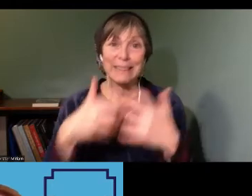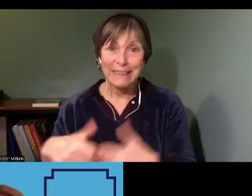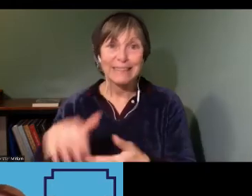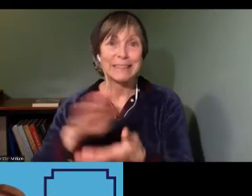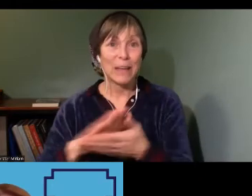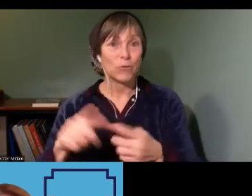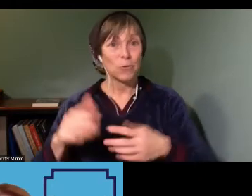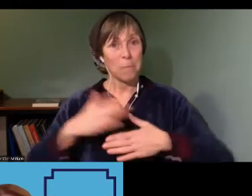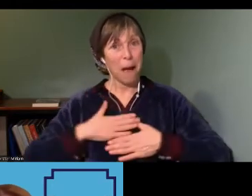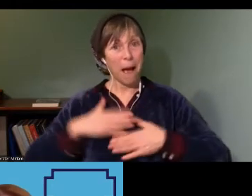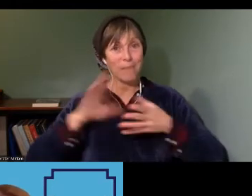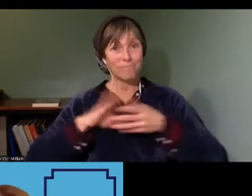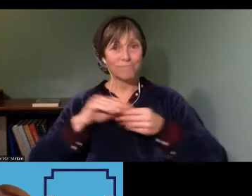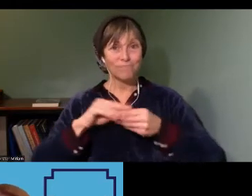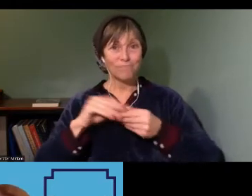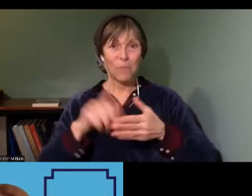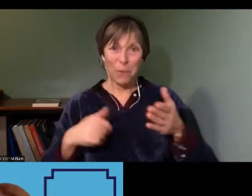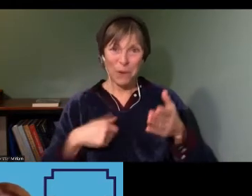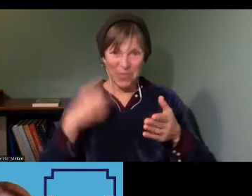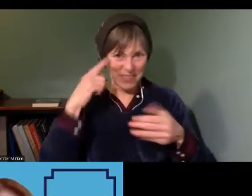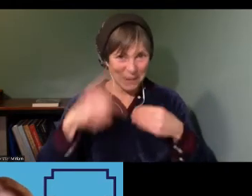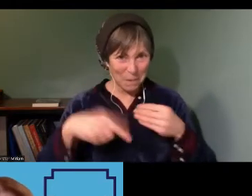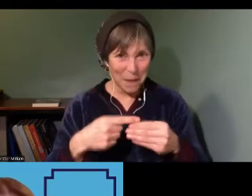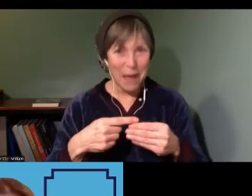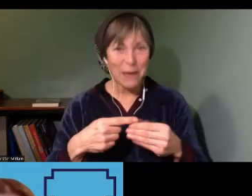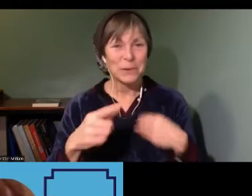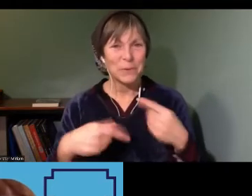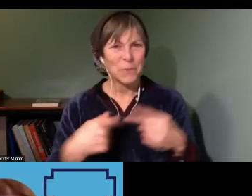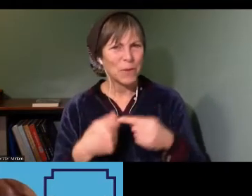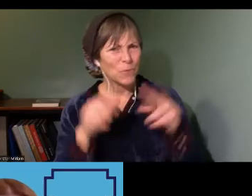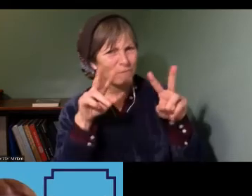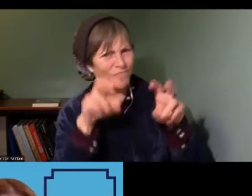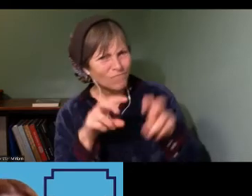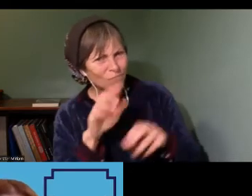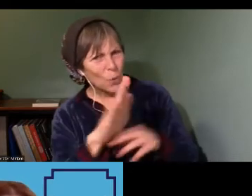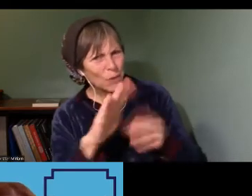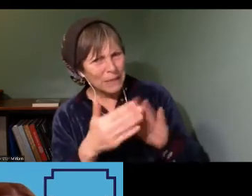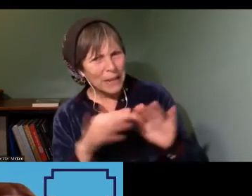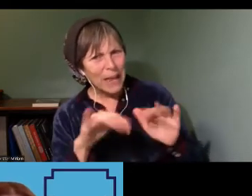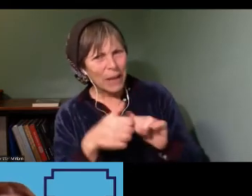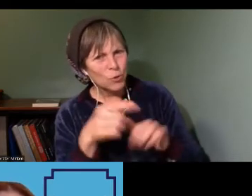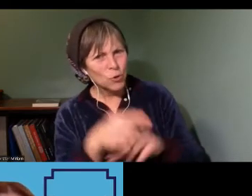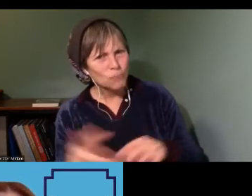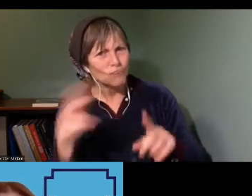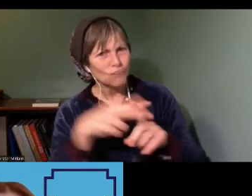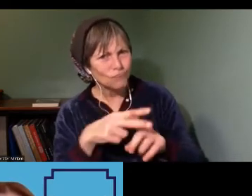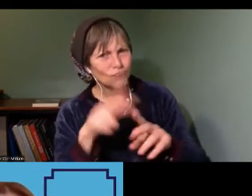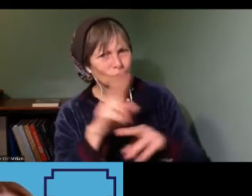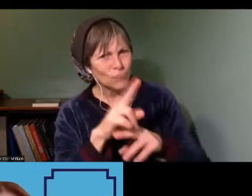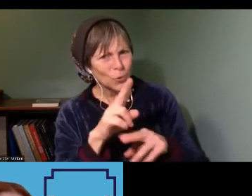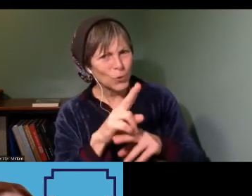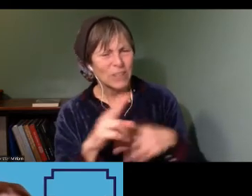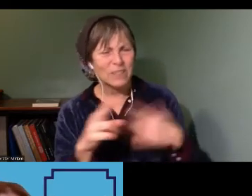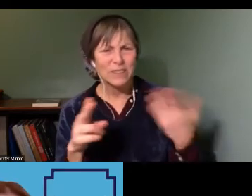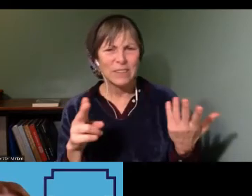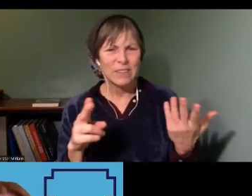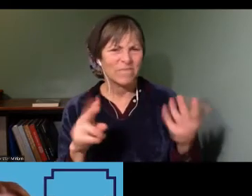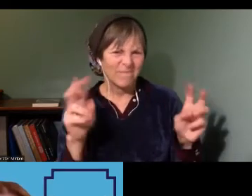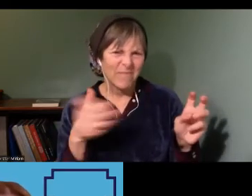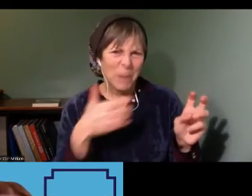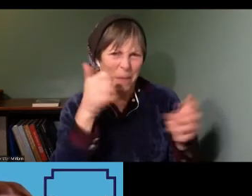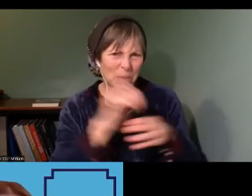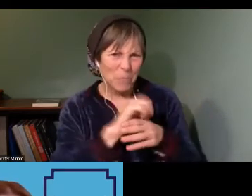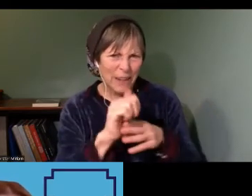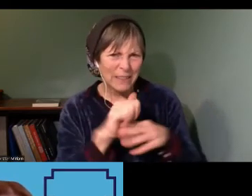talk about that we're thinking about and we've been looking to cities like yours and how you've implemented this uh just for best practices on what we might do